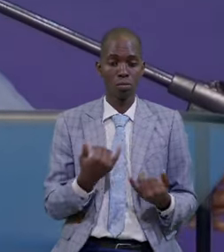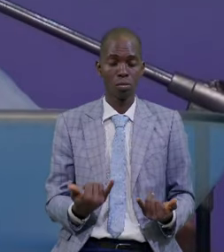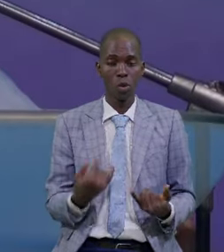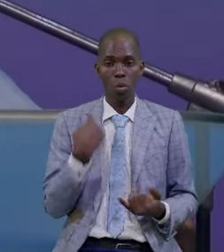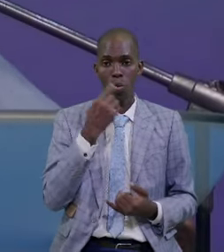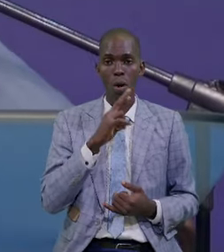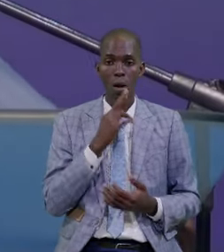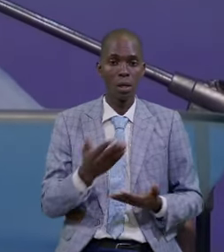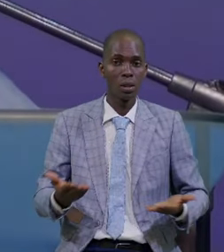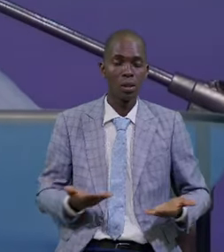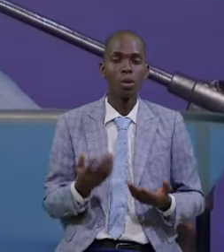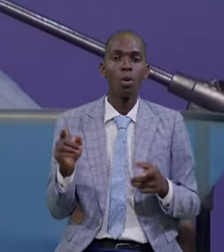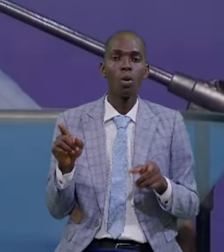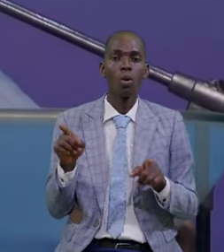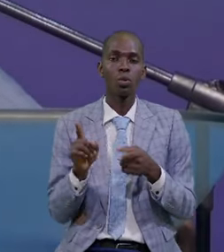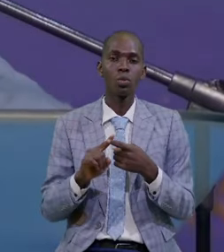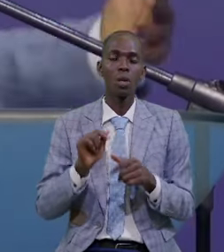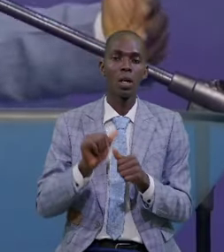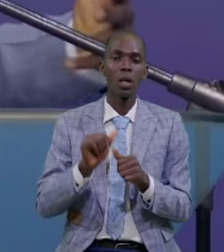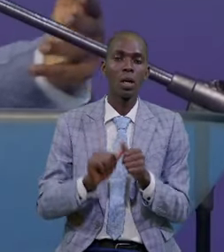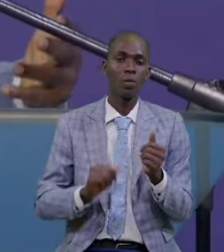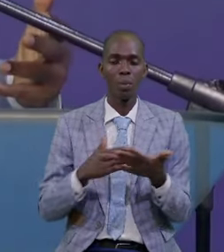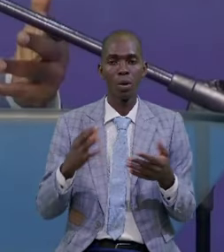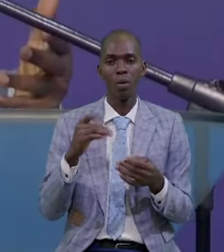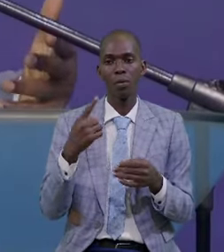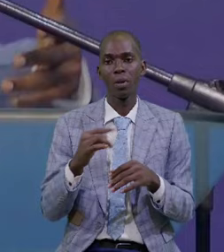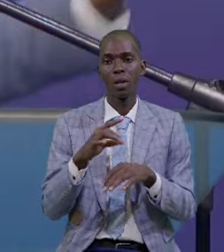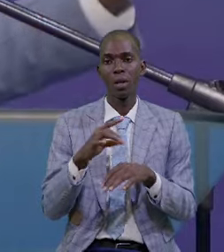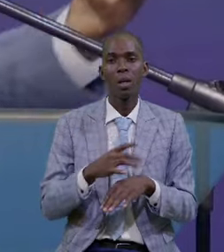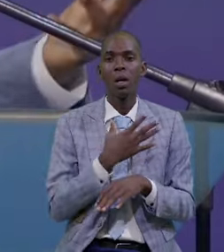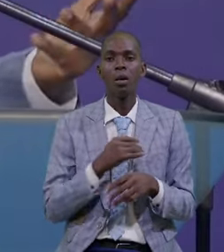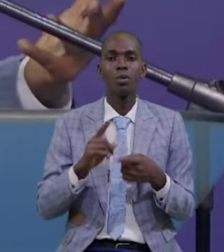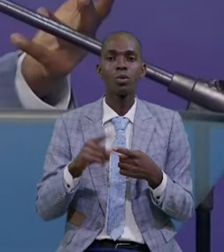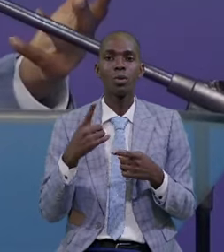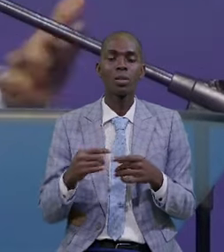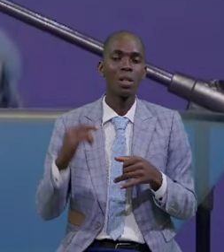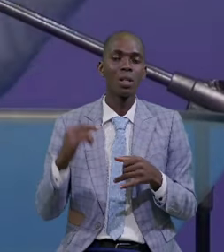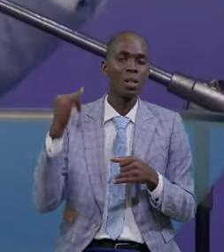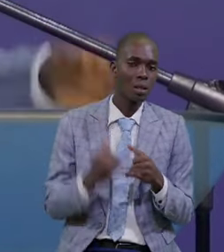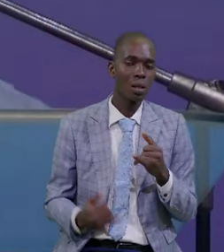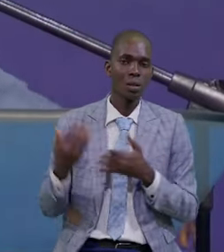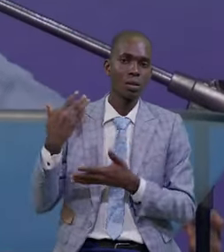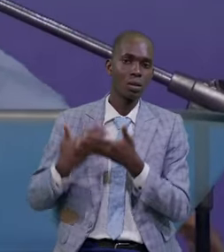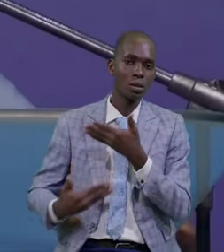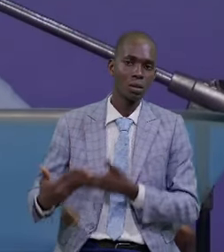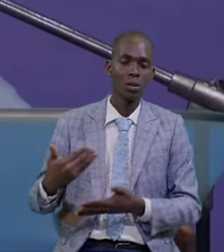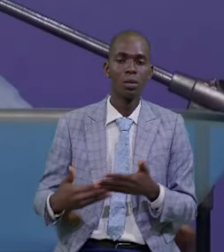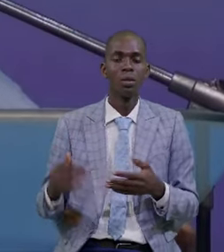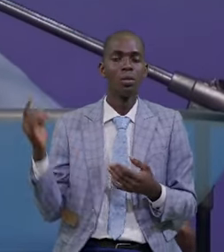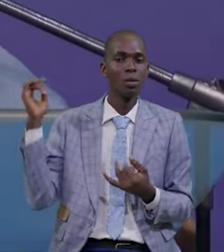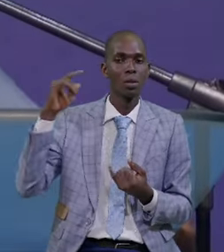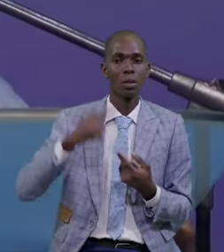the uttermost part of the earth and to the last dispensation or the last decade